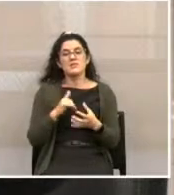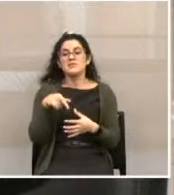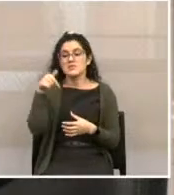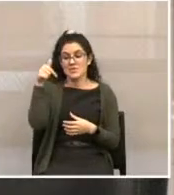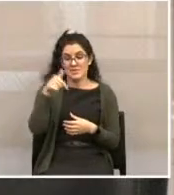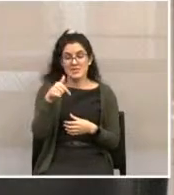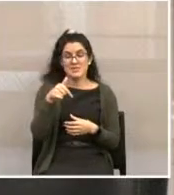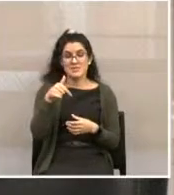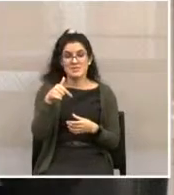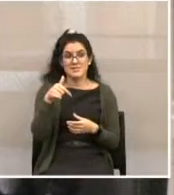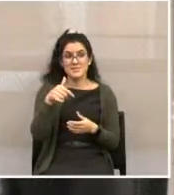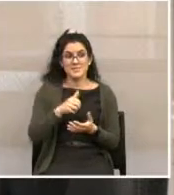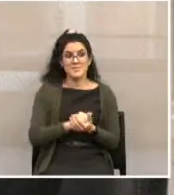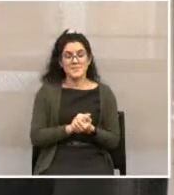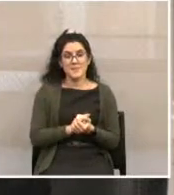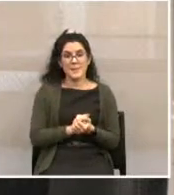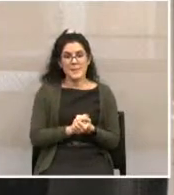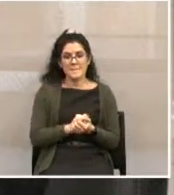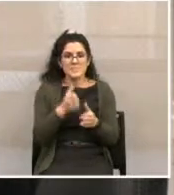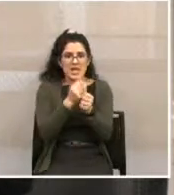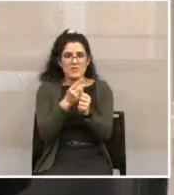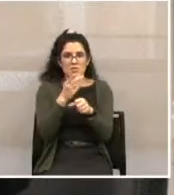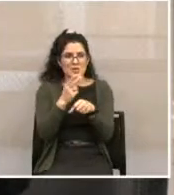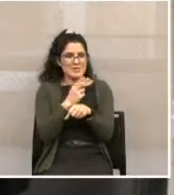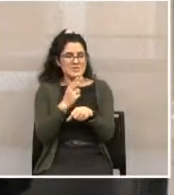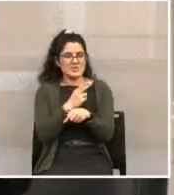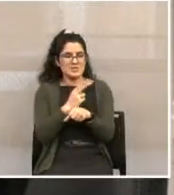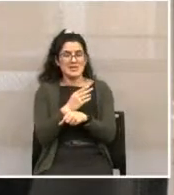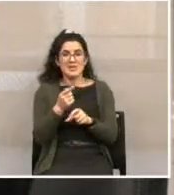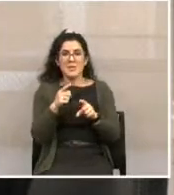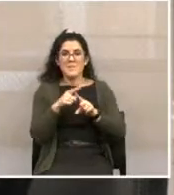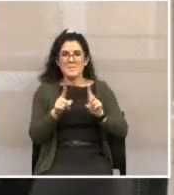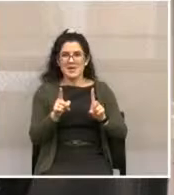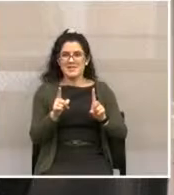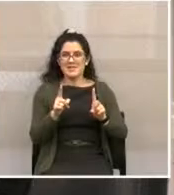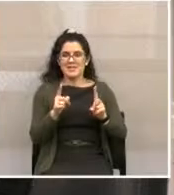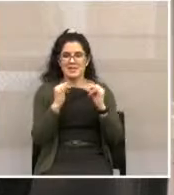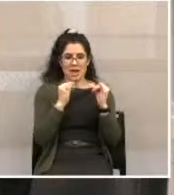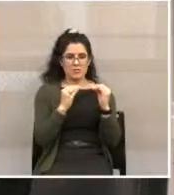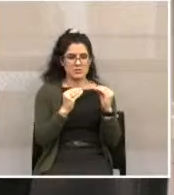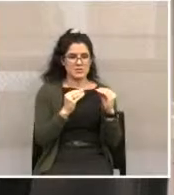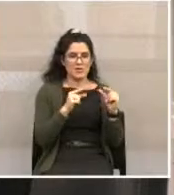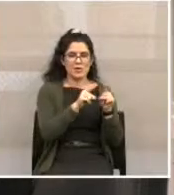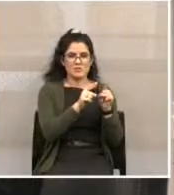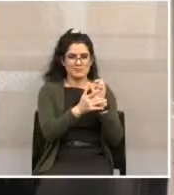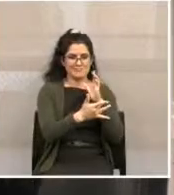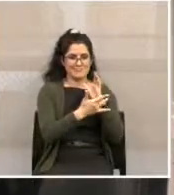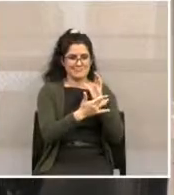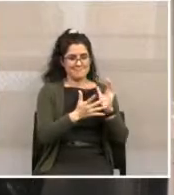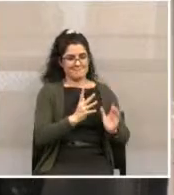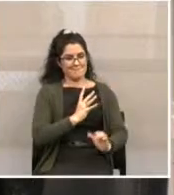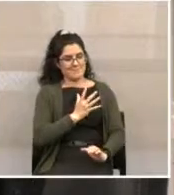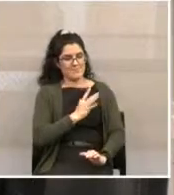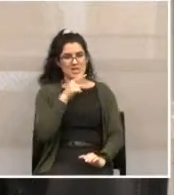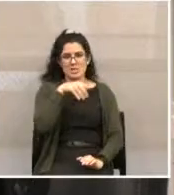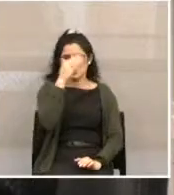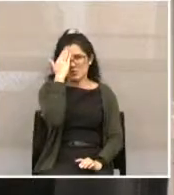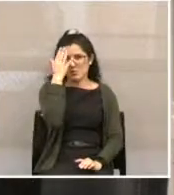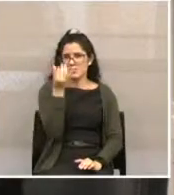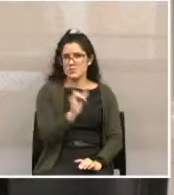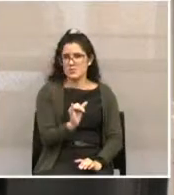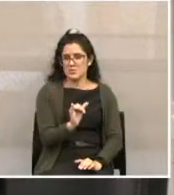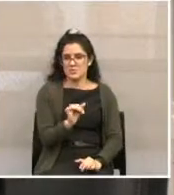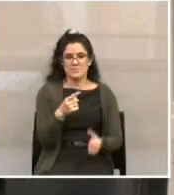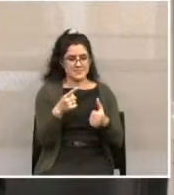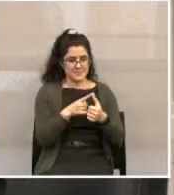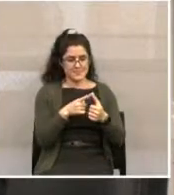is something that everybody uses, yet there is so much technological sophistication that you need to be aware of. So that's